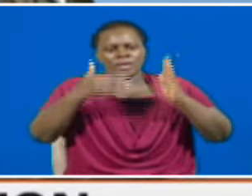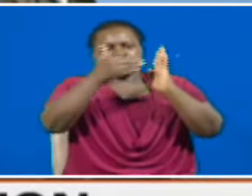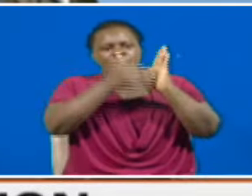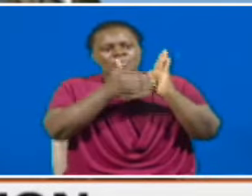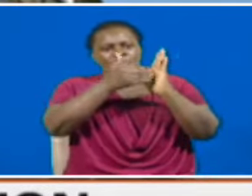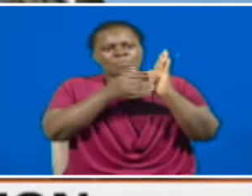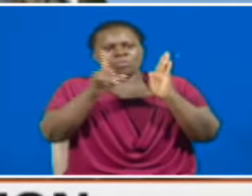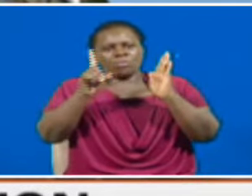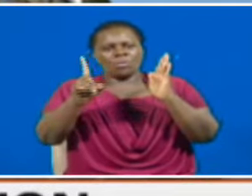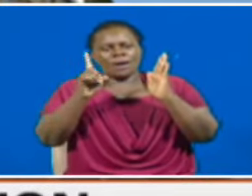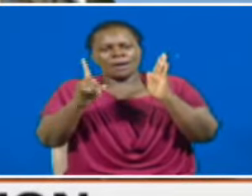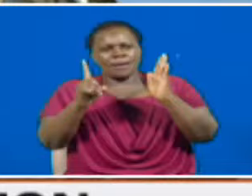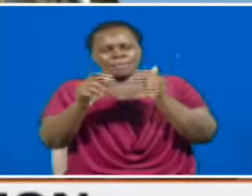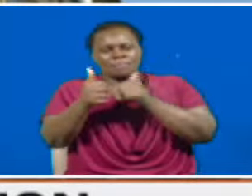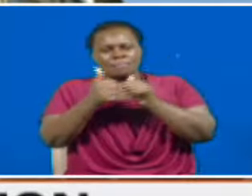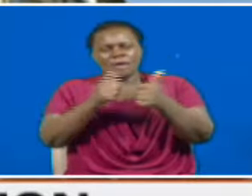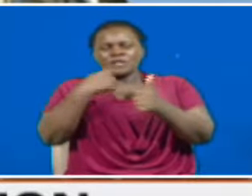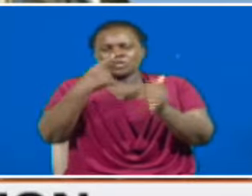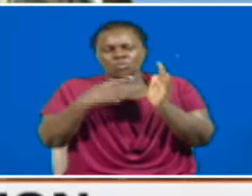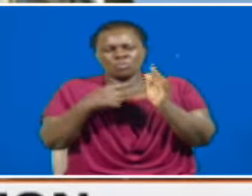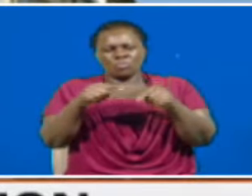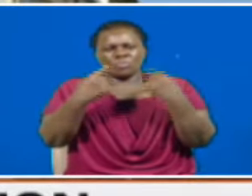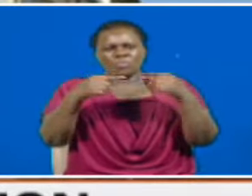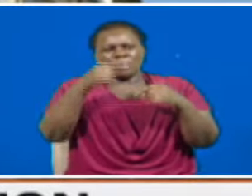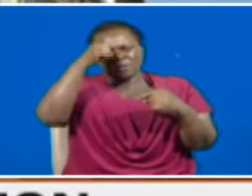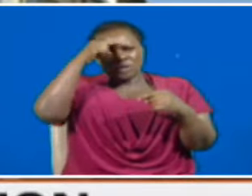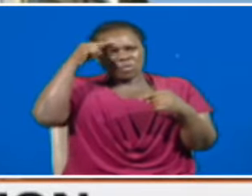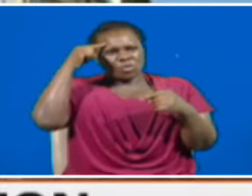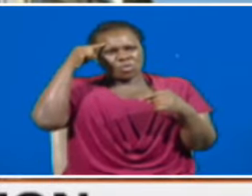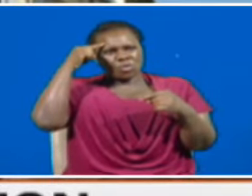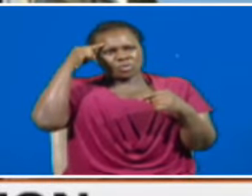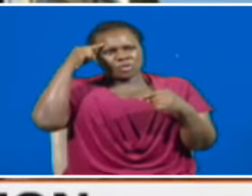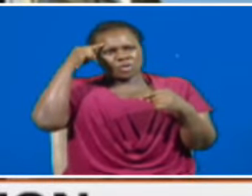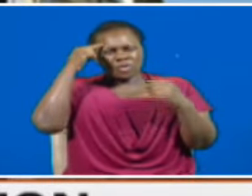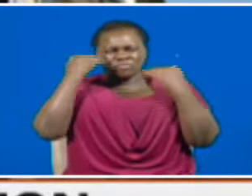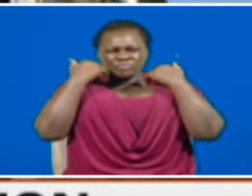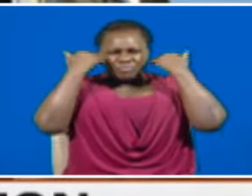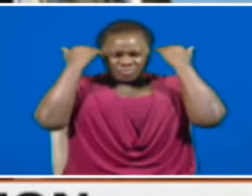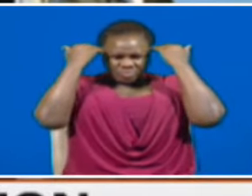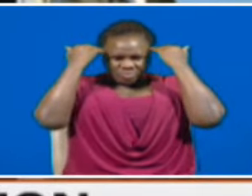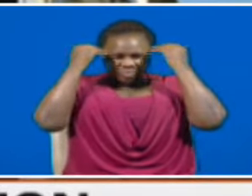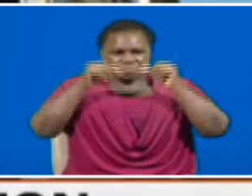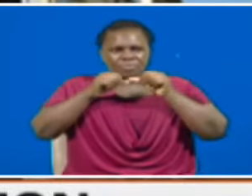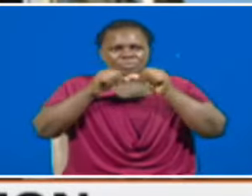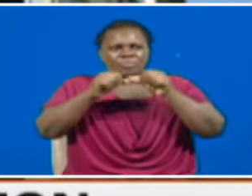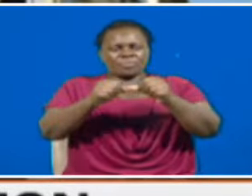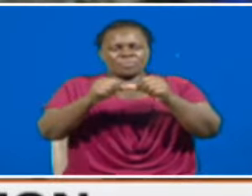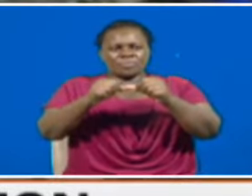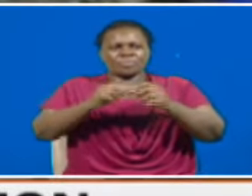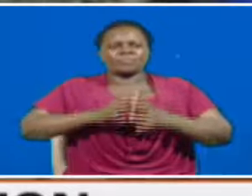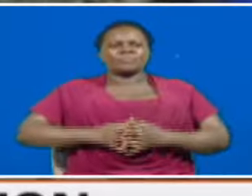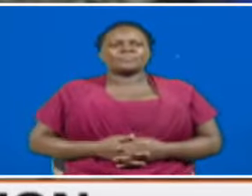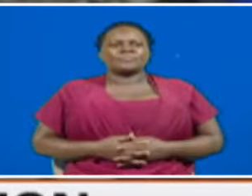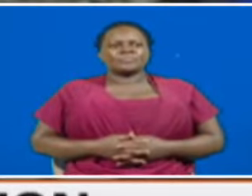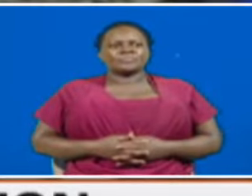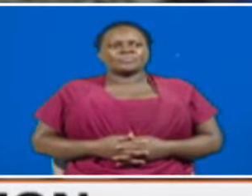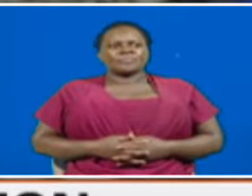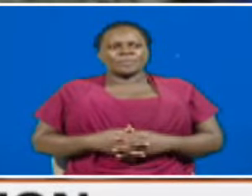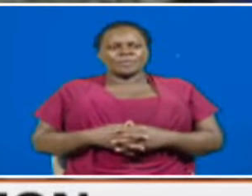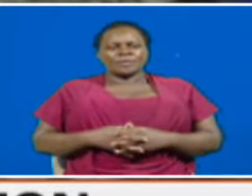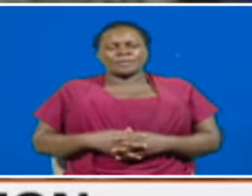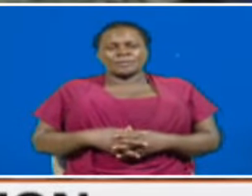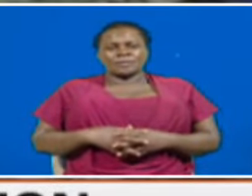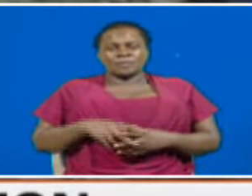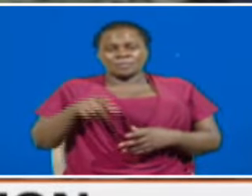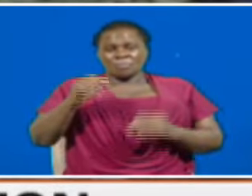conducted on one of the flight crew indicated that the injuries were due to blunt force trauma consistent with a plane crash. The autopsy ruled out